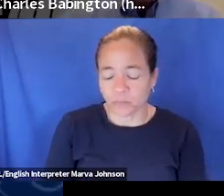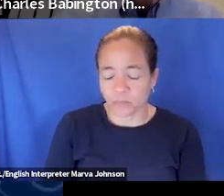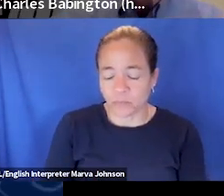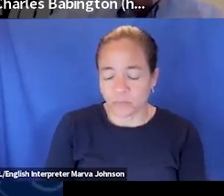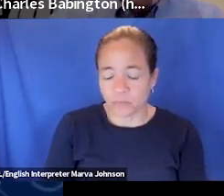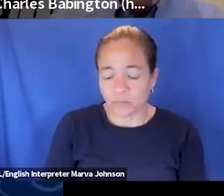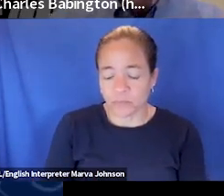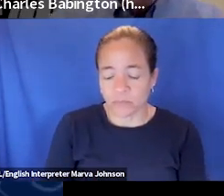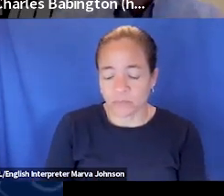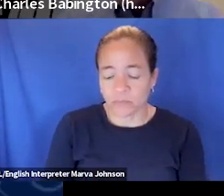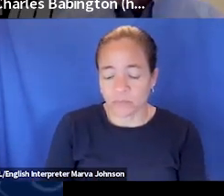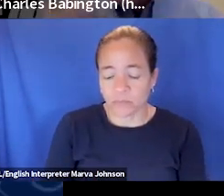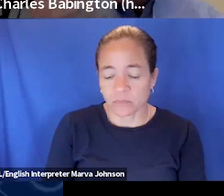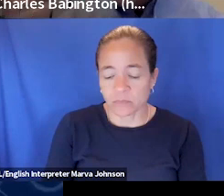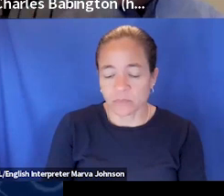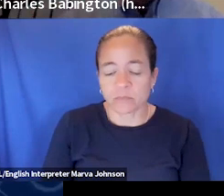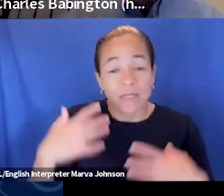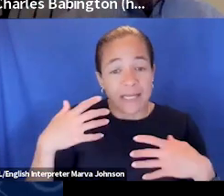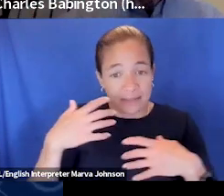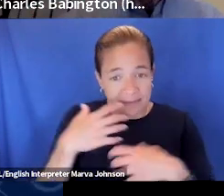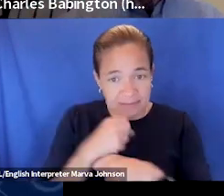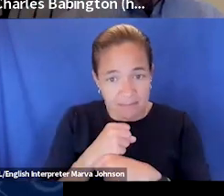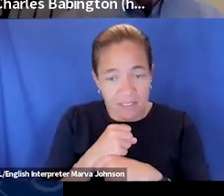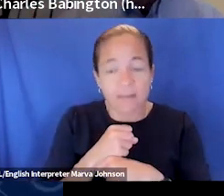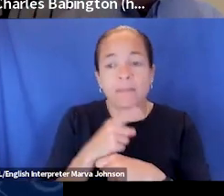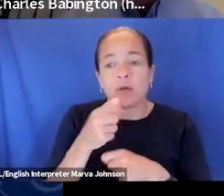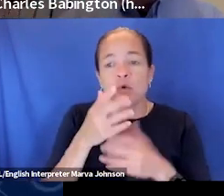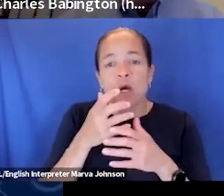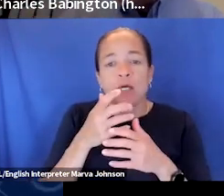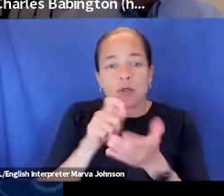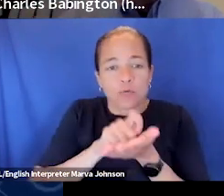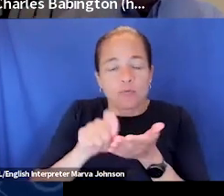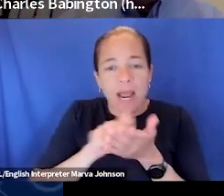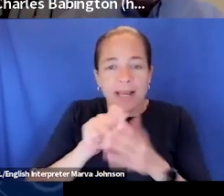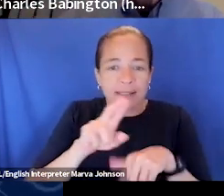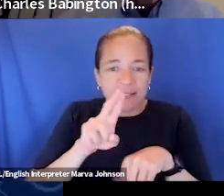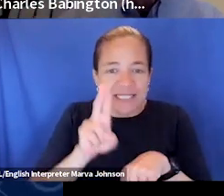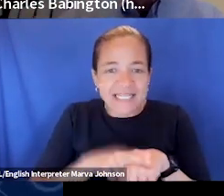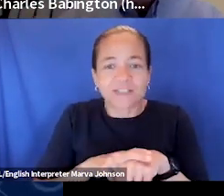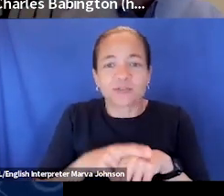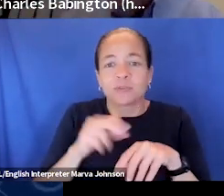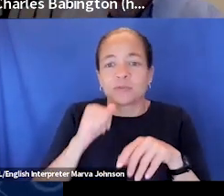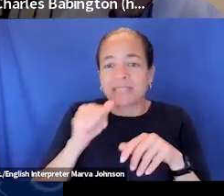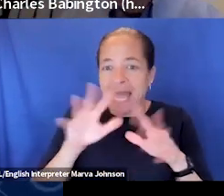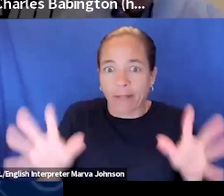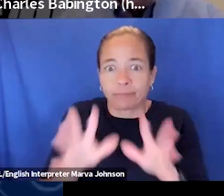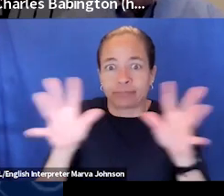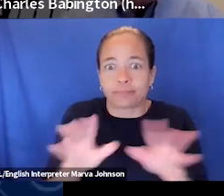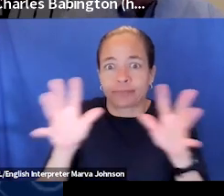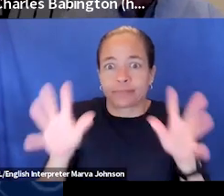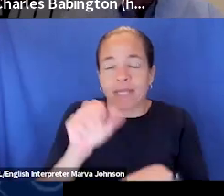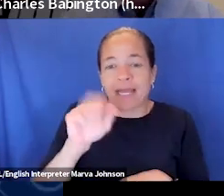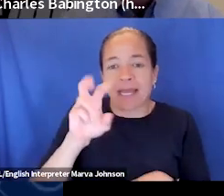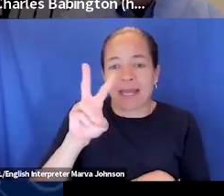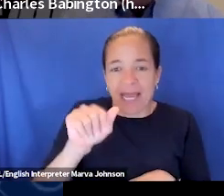just to sum it up, you want to write in a natural, non-puffed up, non-academic tone. Write in active voice whenever